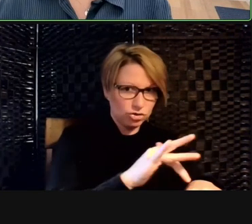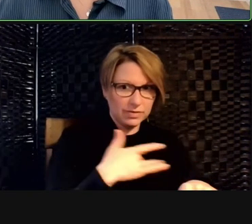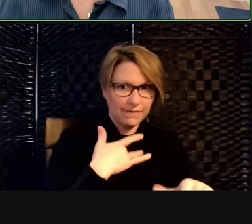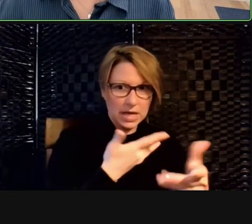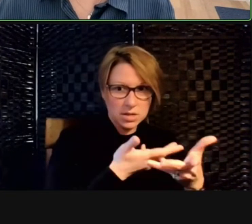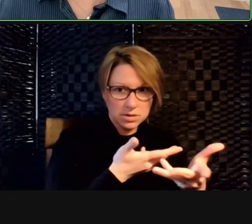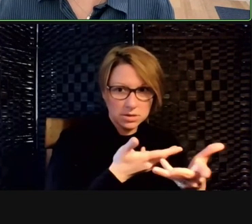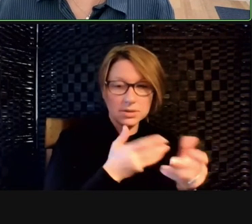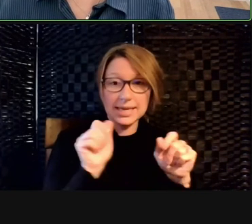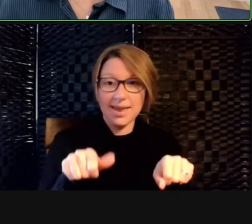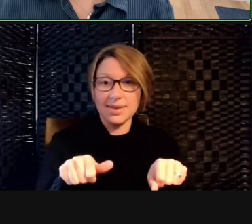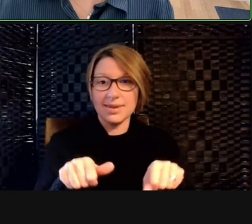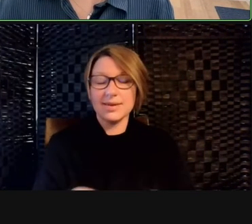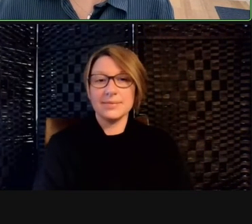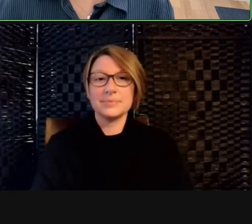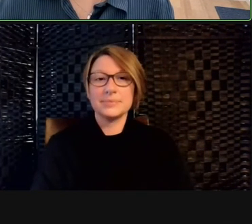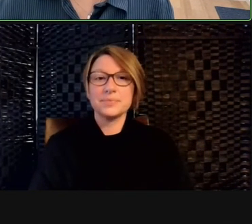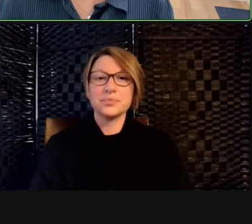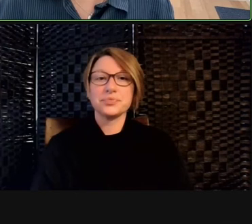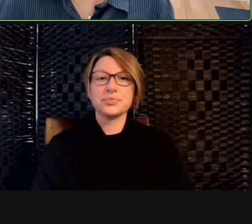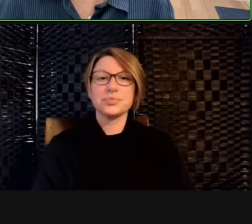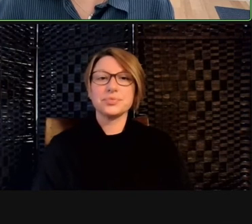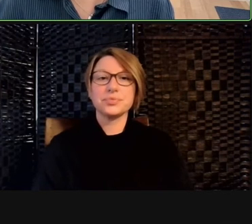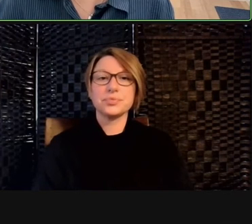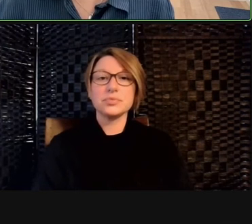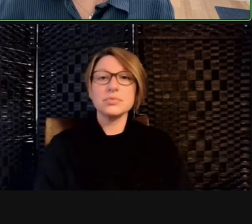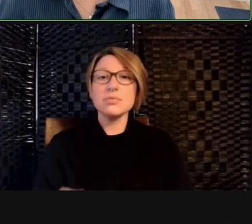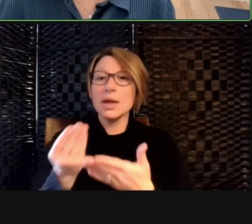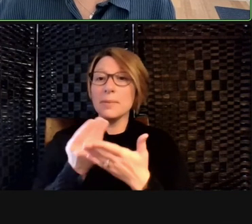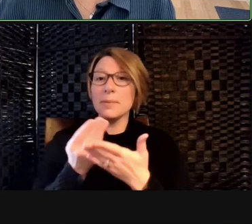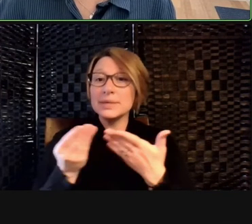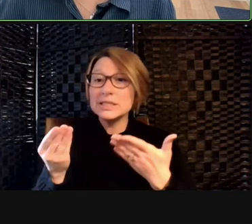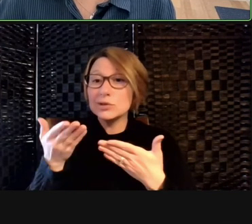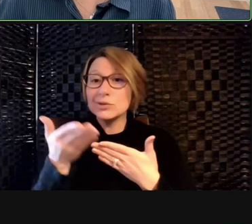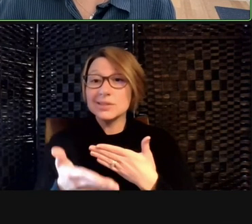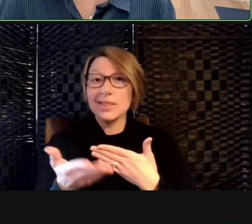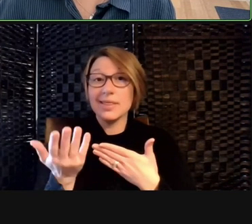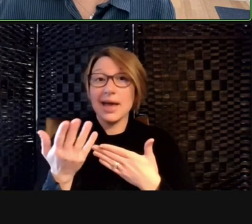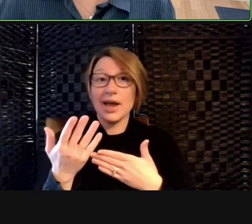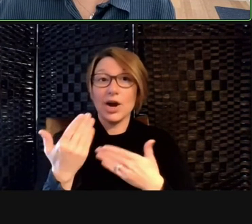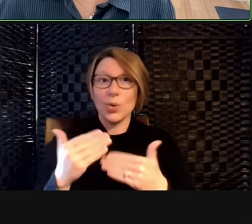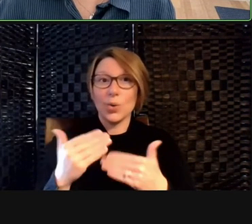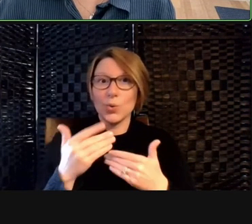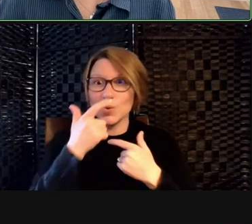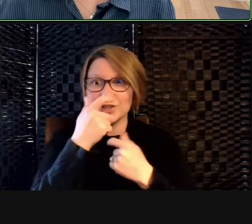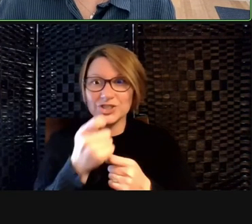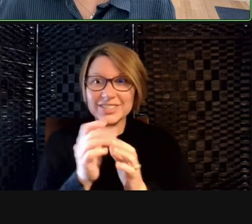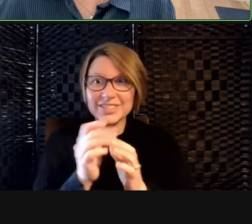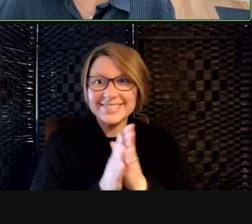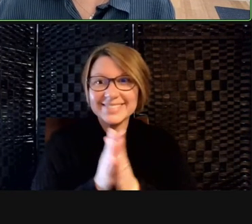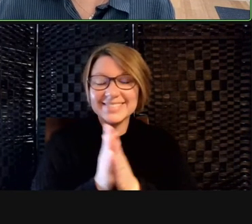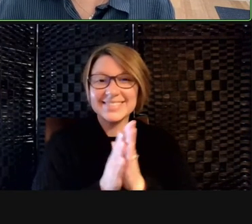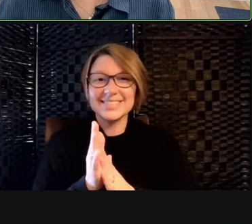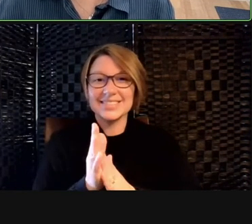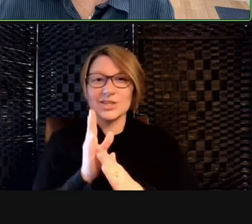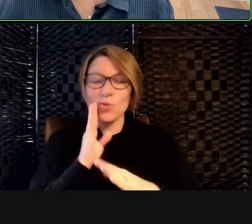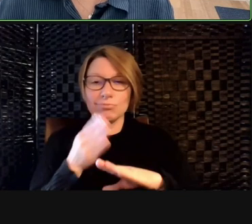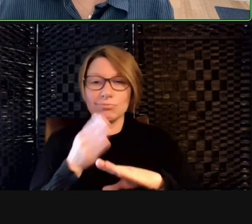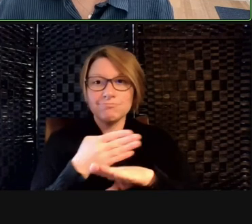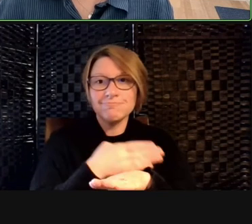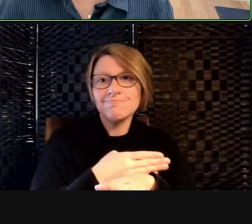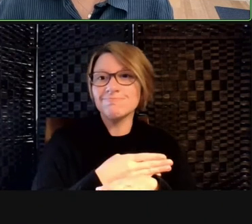with. Thinking about having materials that are there that are of high interest, but and that are going to enhance